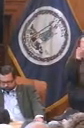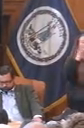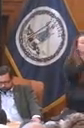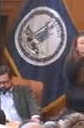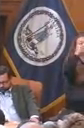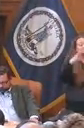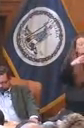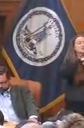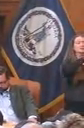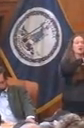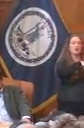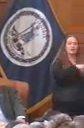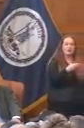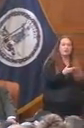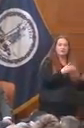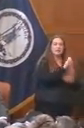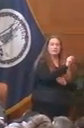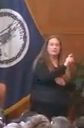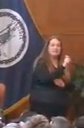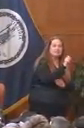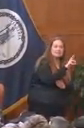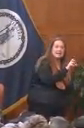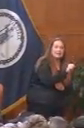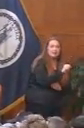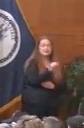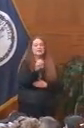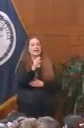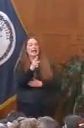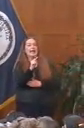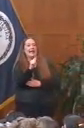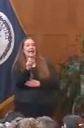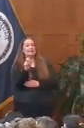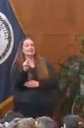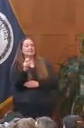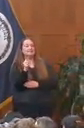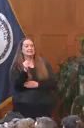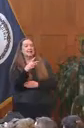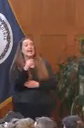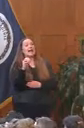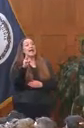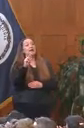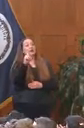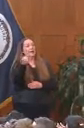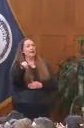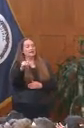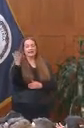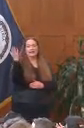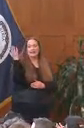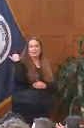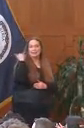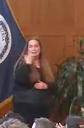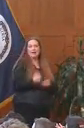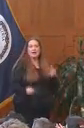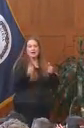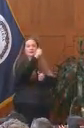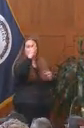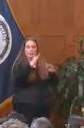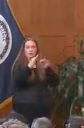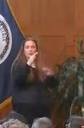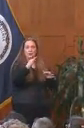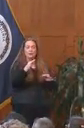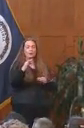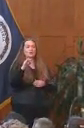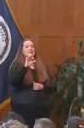candidates Sanders, Kasich, and O'Malley, former Supreme Court Justice Sandra Day O'Connor, top